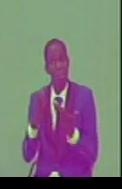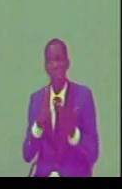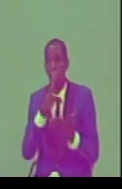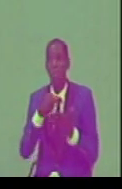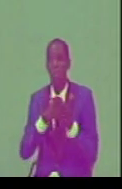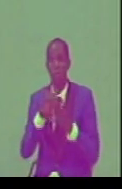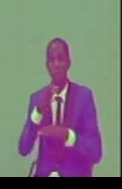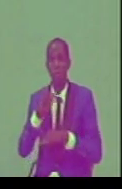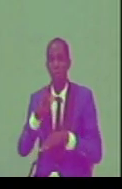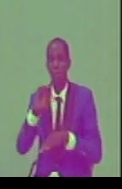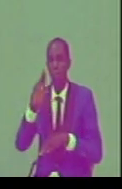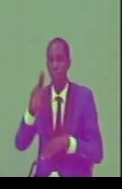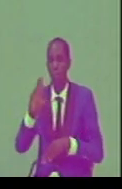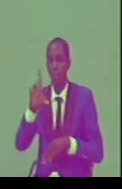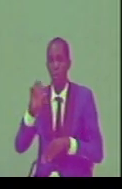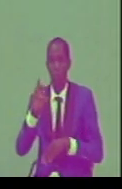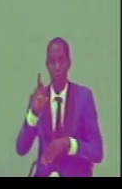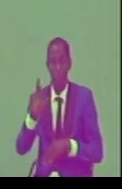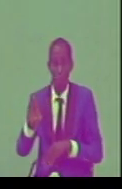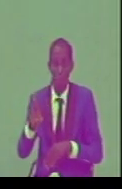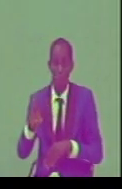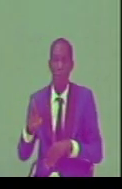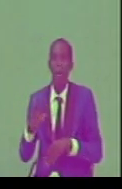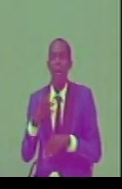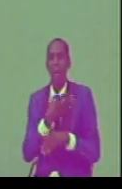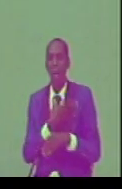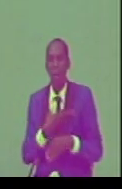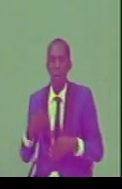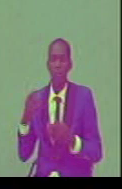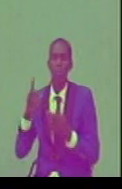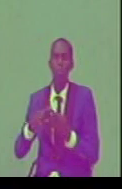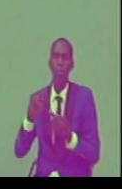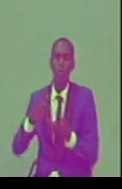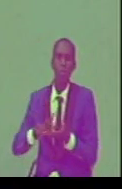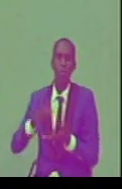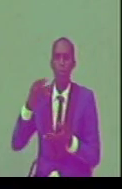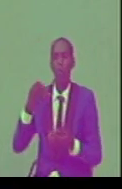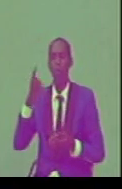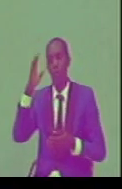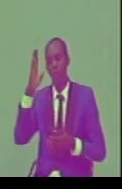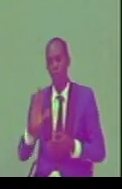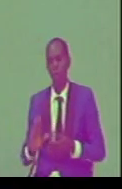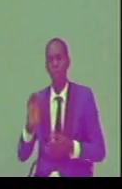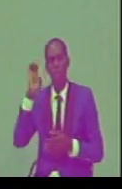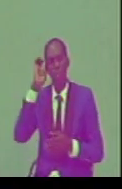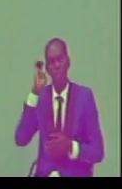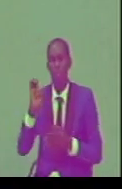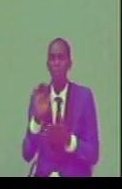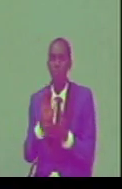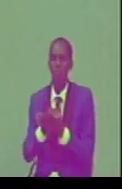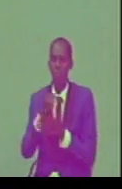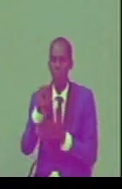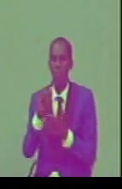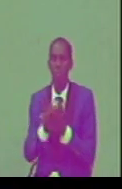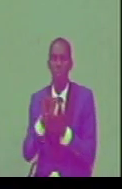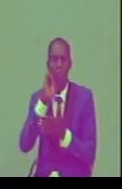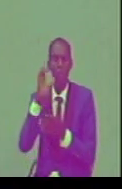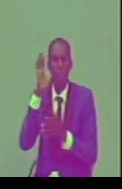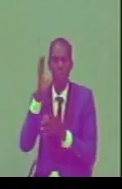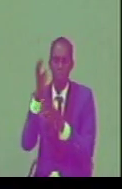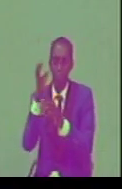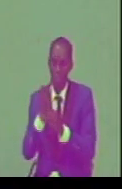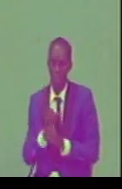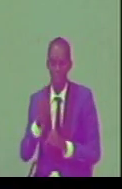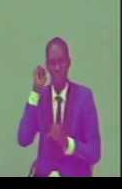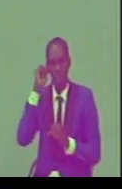she said that is a sign of ulcer. But to the glory of God, as the pastor was preaching, I said, I will receive my healing by the